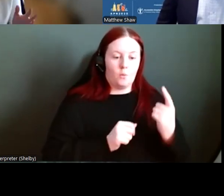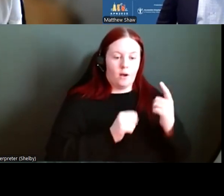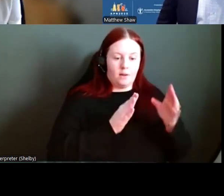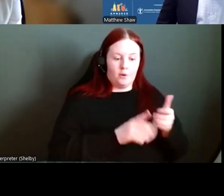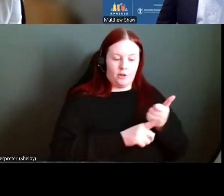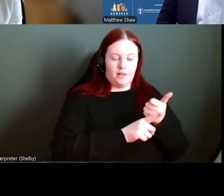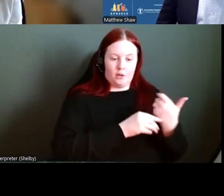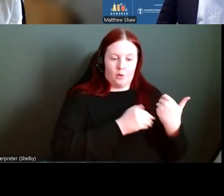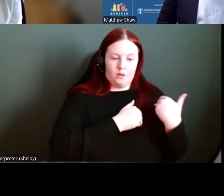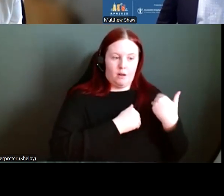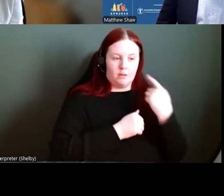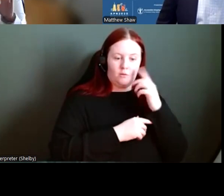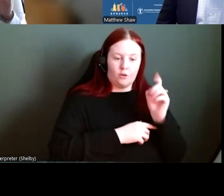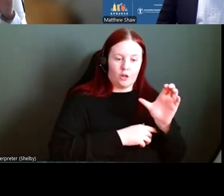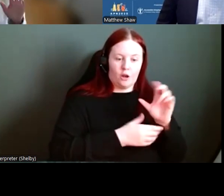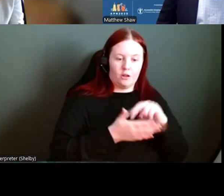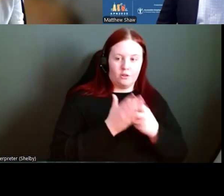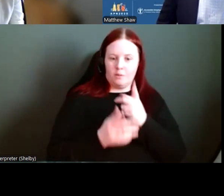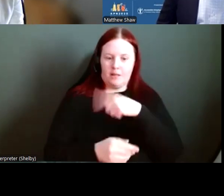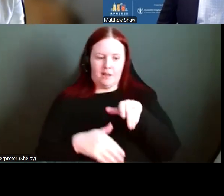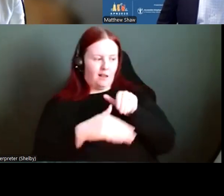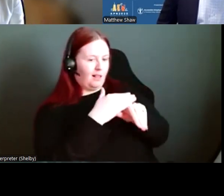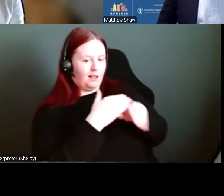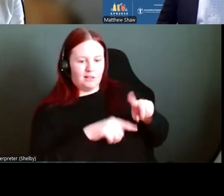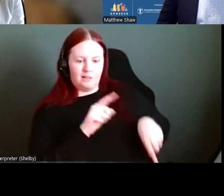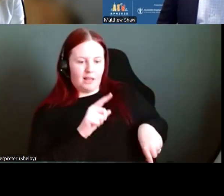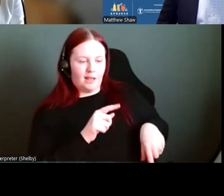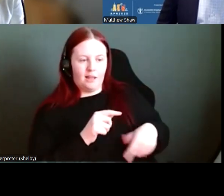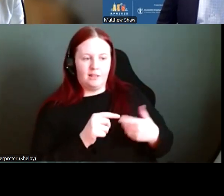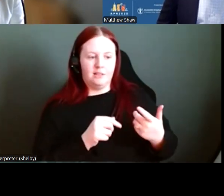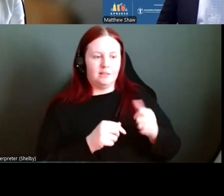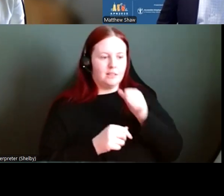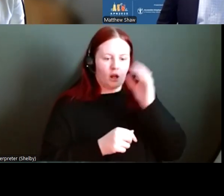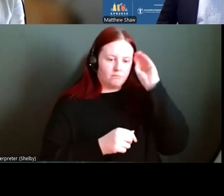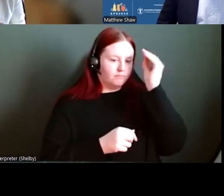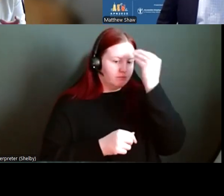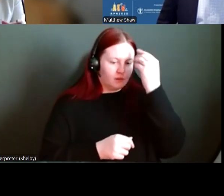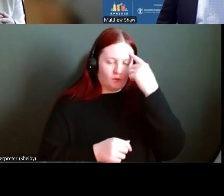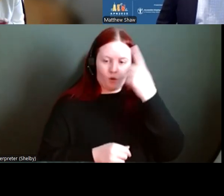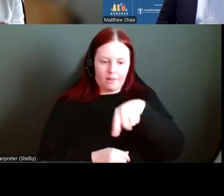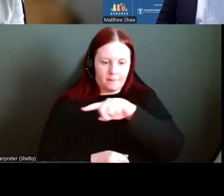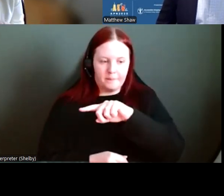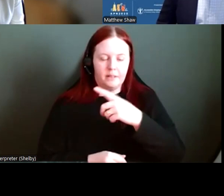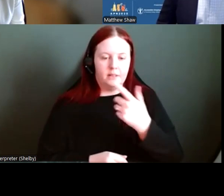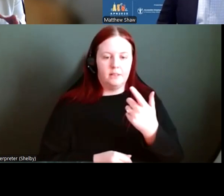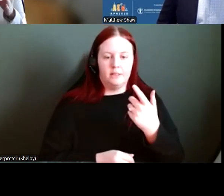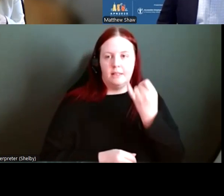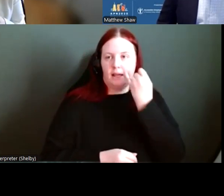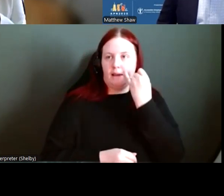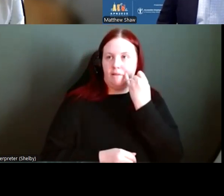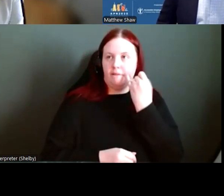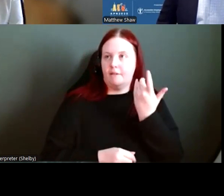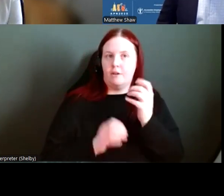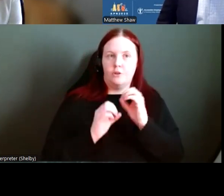and no one else has access. It's not top of mind for anyone else. If there's no